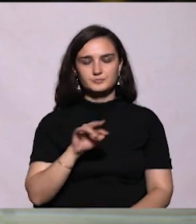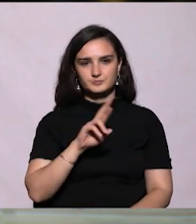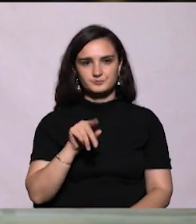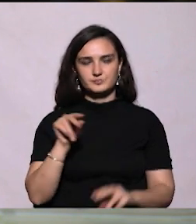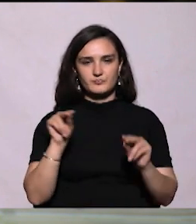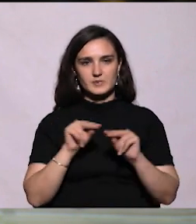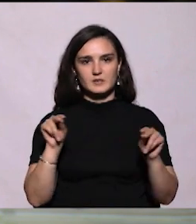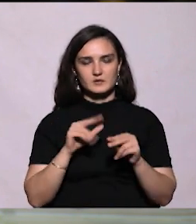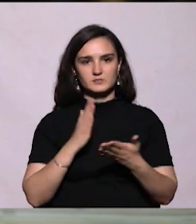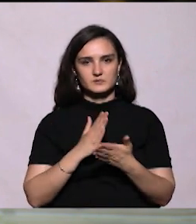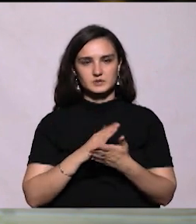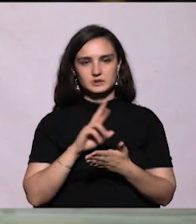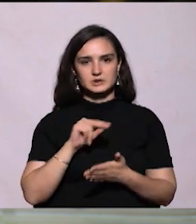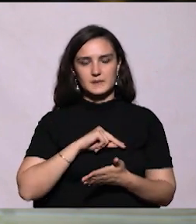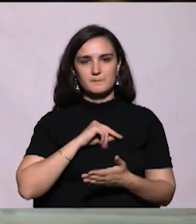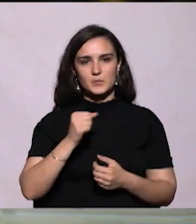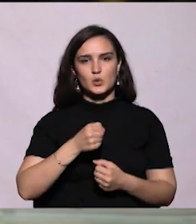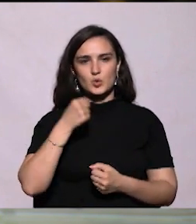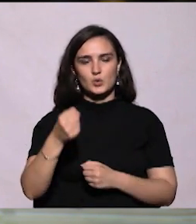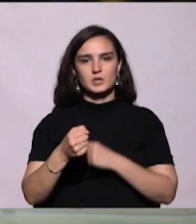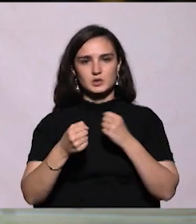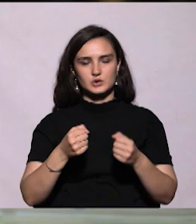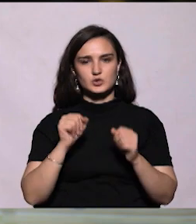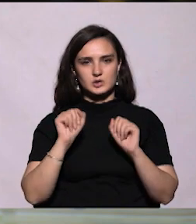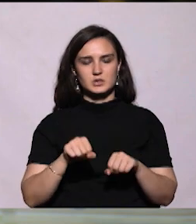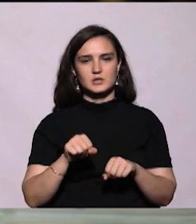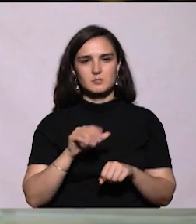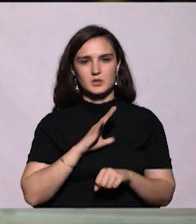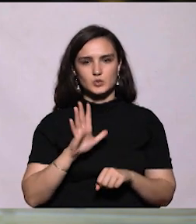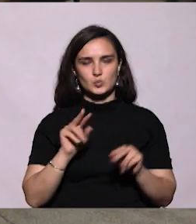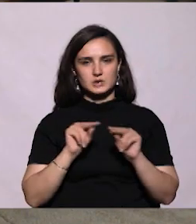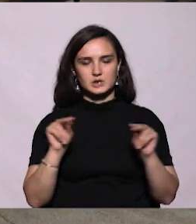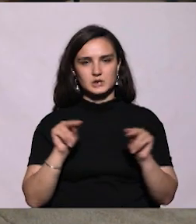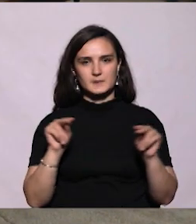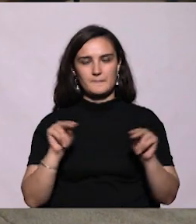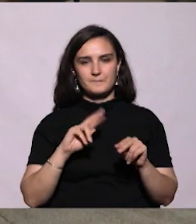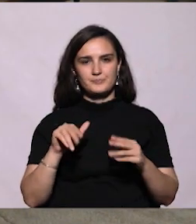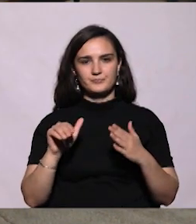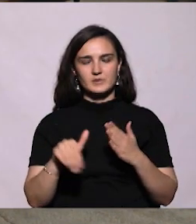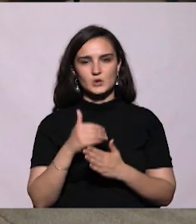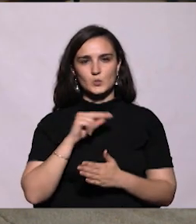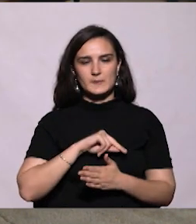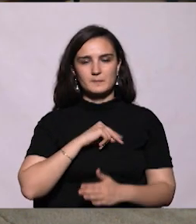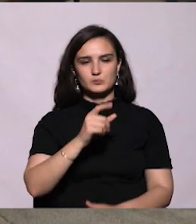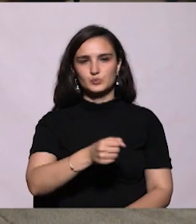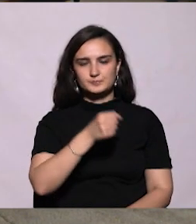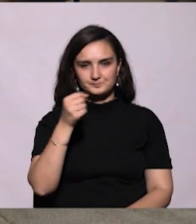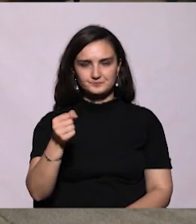and have training. An employee might not have training. The new